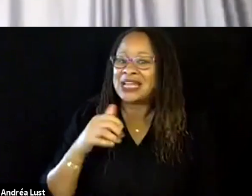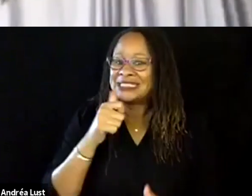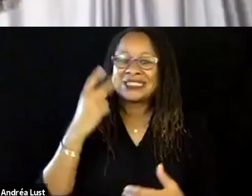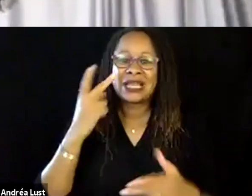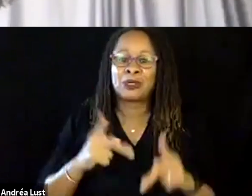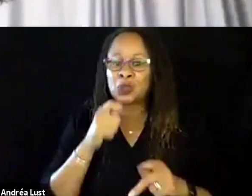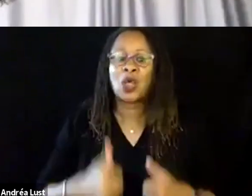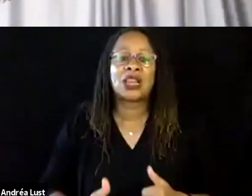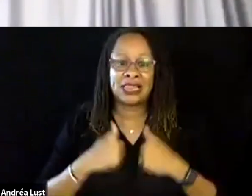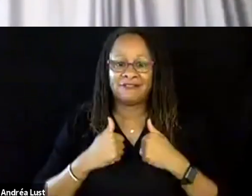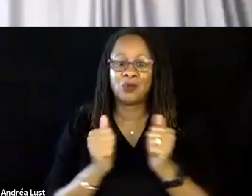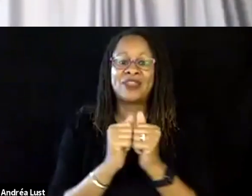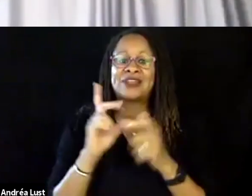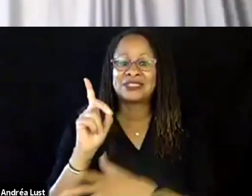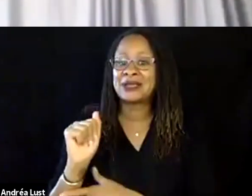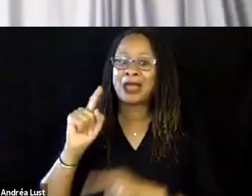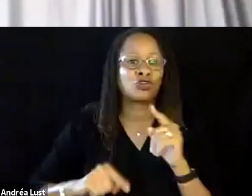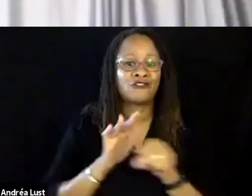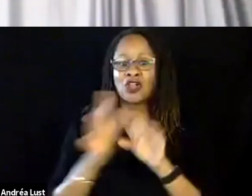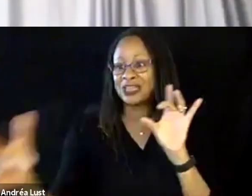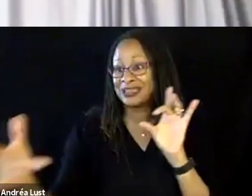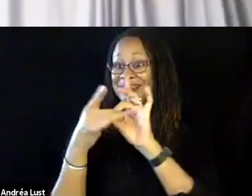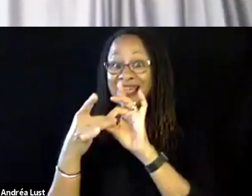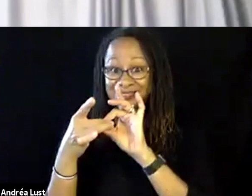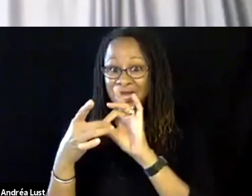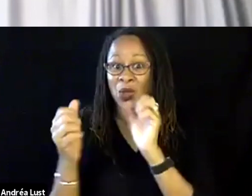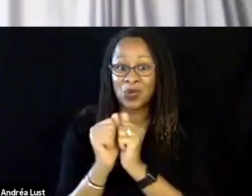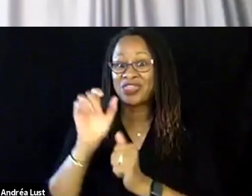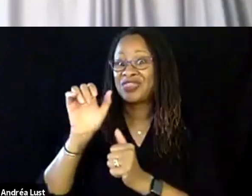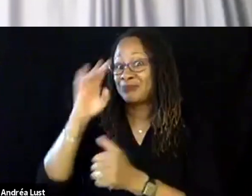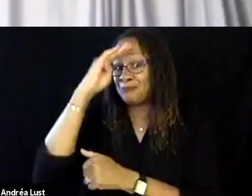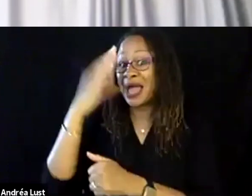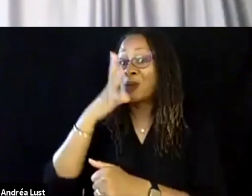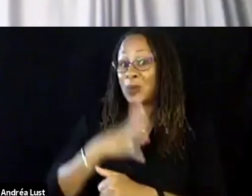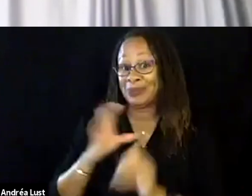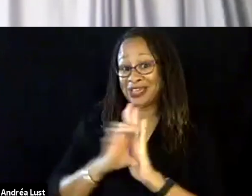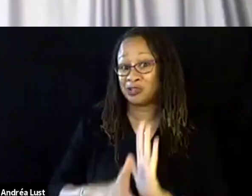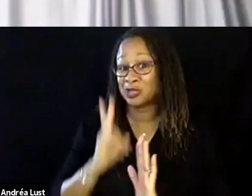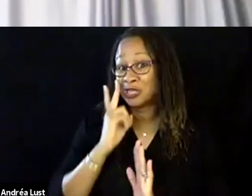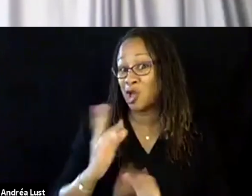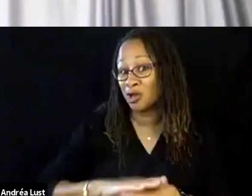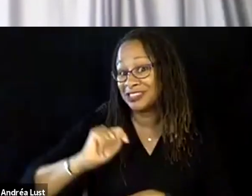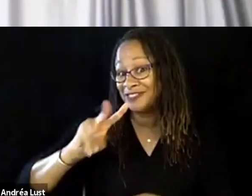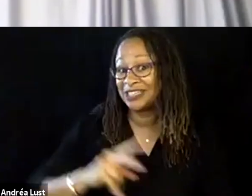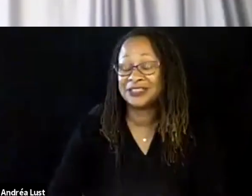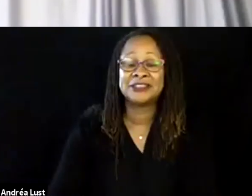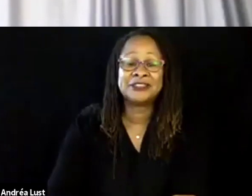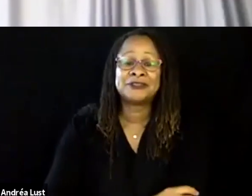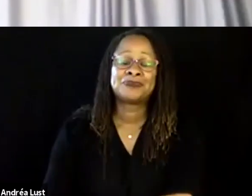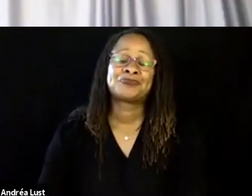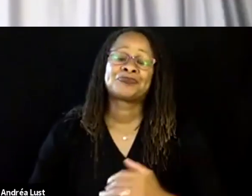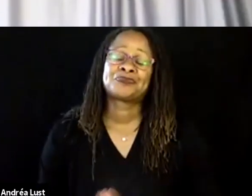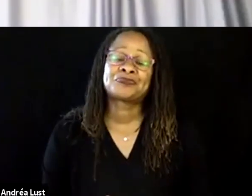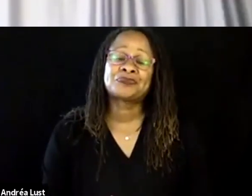disability. So therefore, I could never fully connect with even the Black women characters that I saw. And